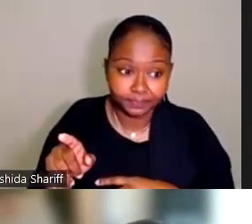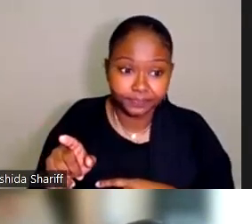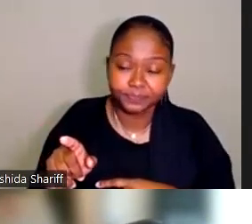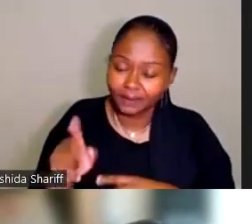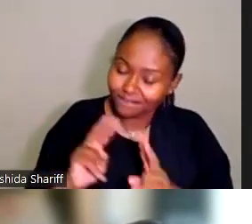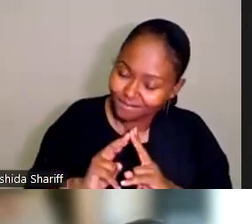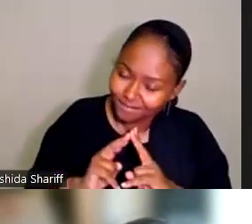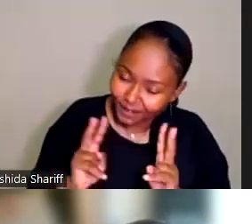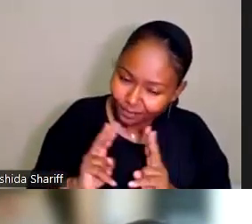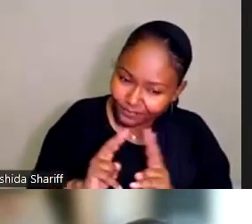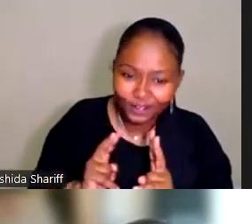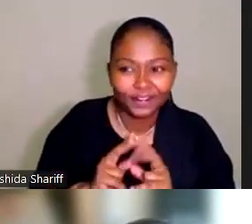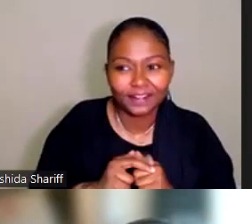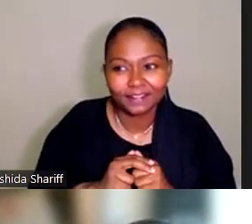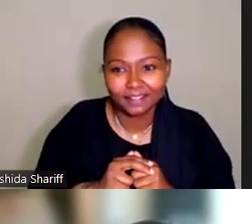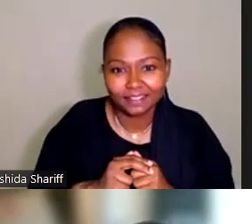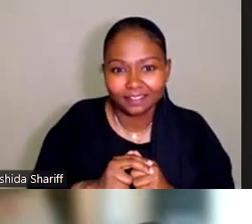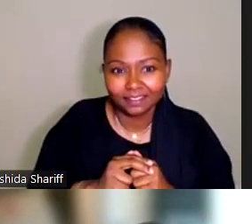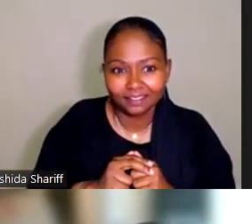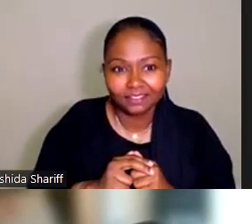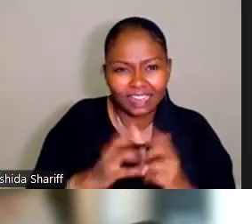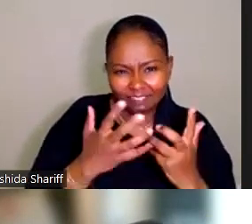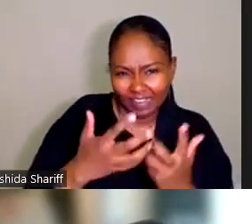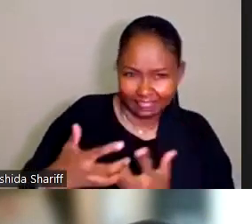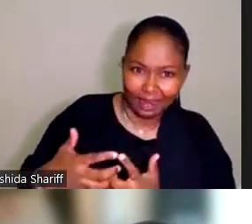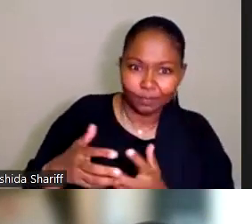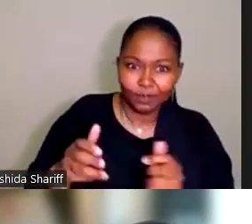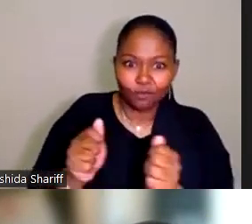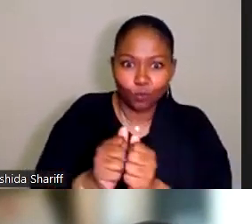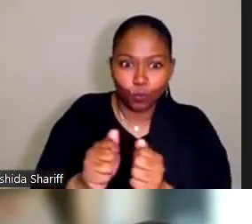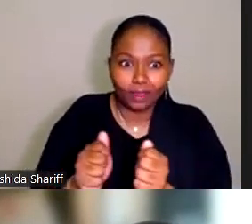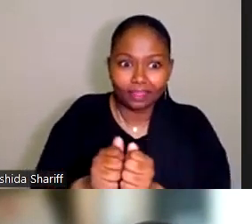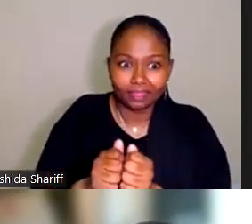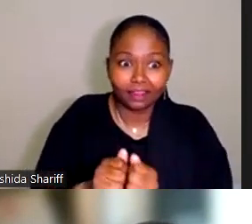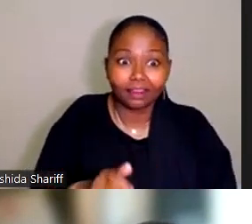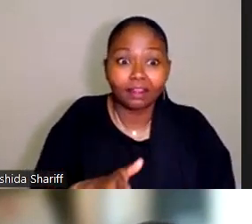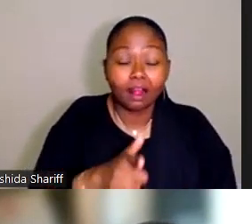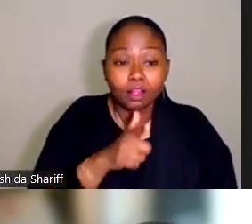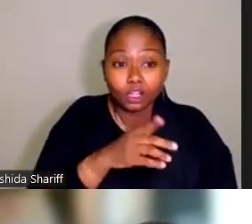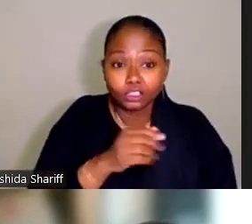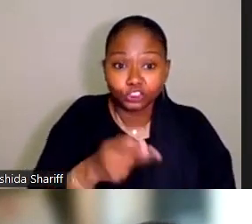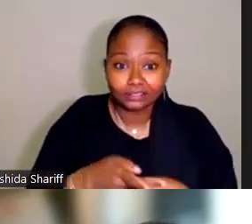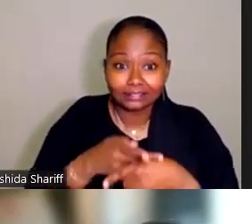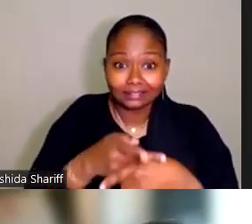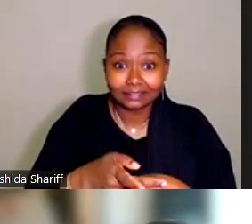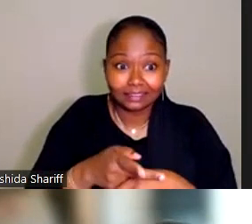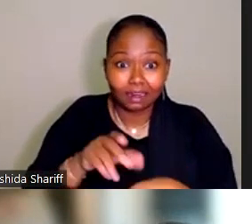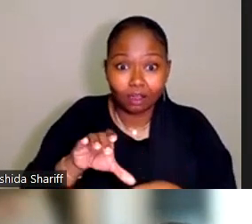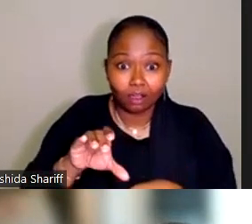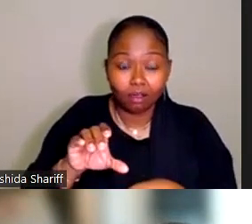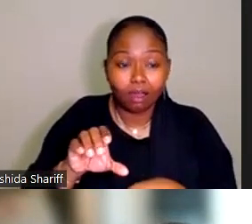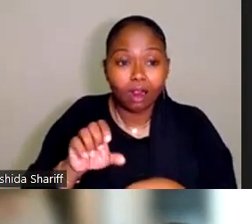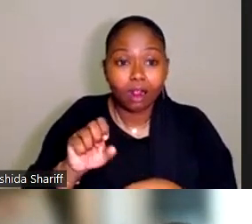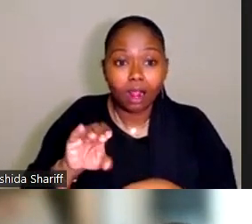very, and Lisa, very collaborative with the long-term care ombudsman. We have monthly meetings with our long-term care ombudsman